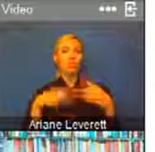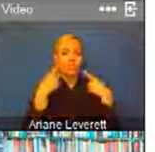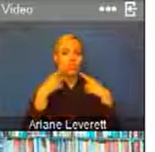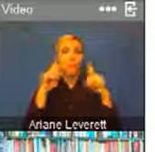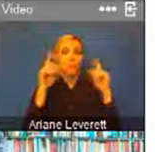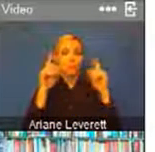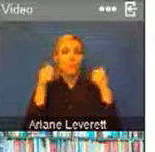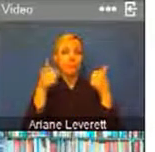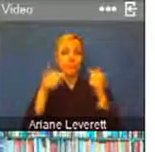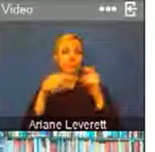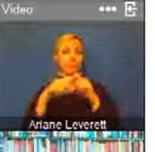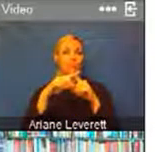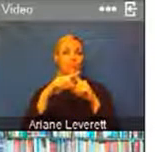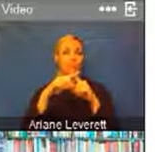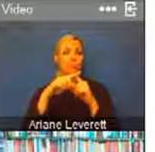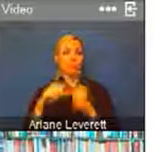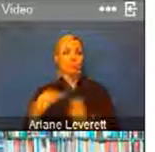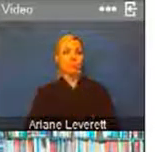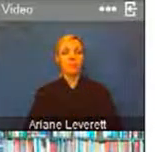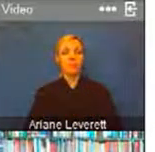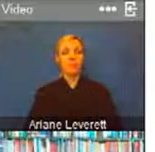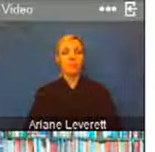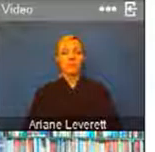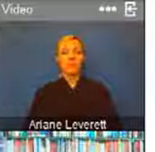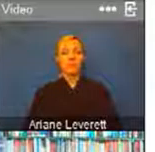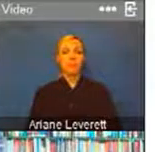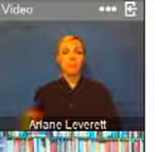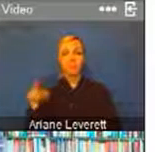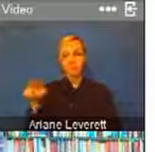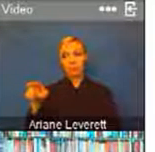Just click on the icon with the hands and